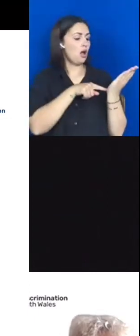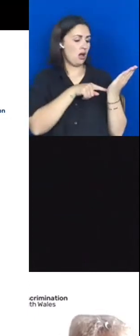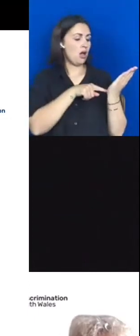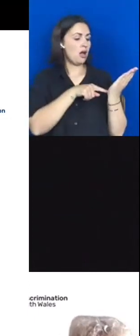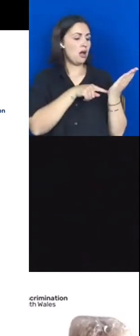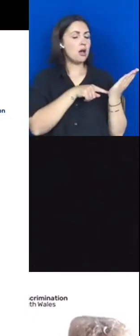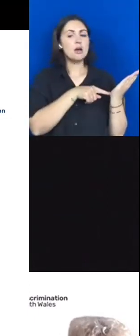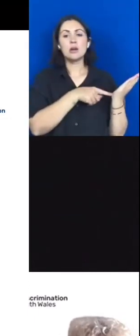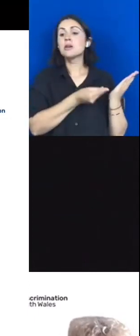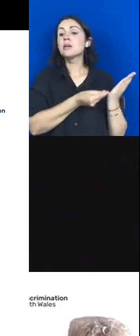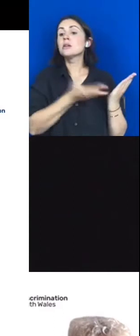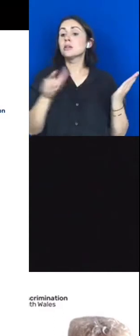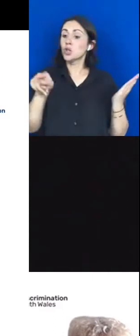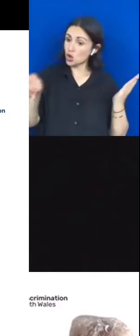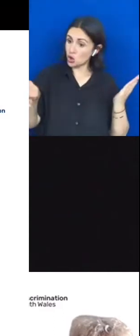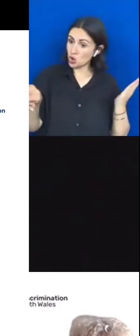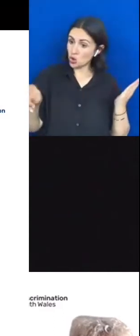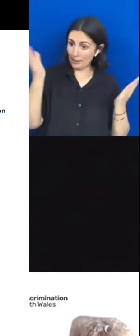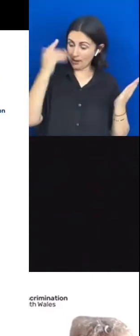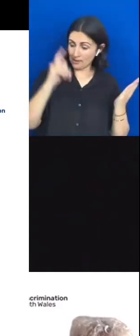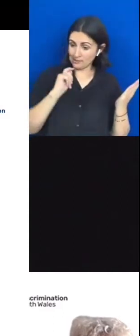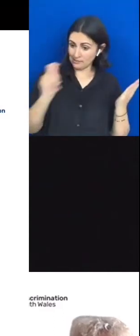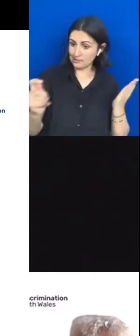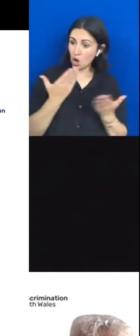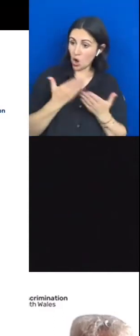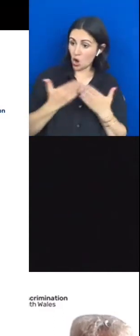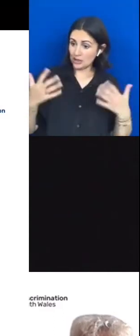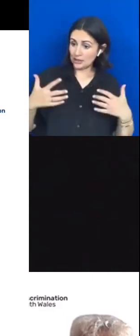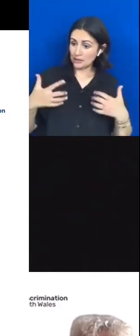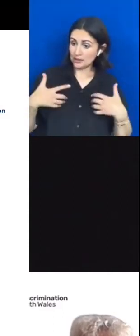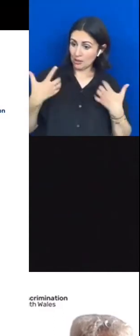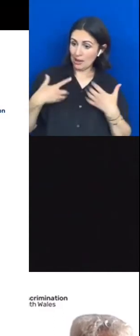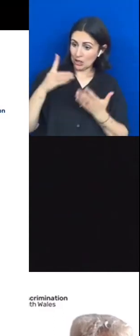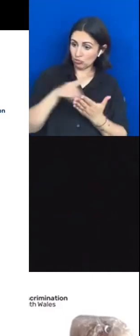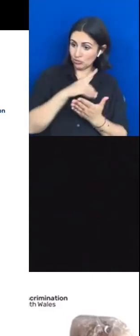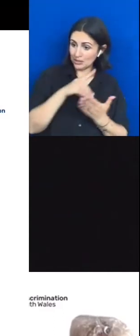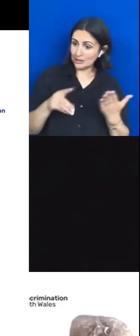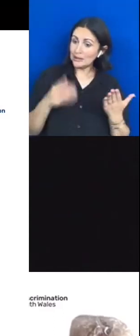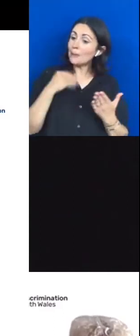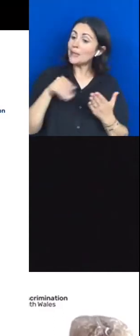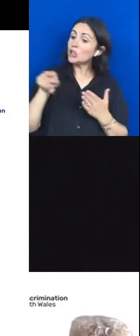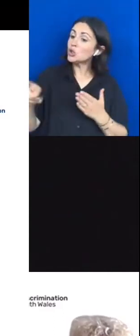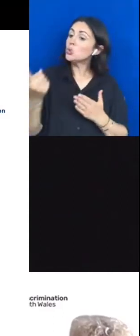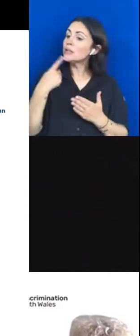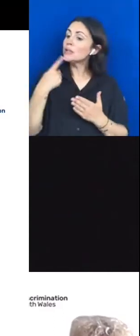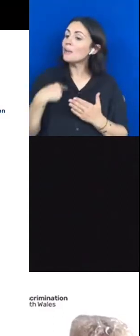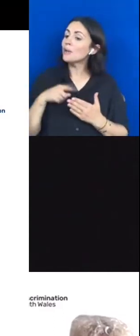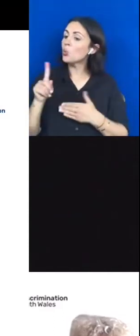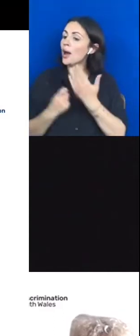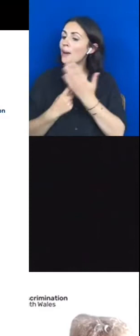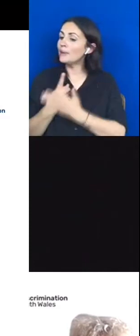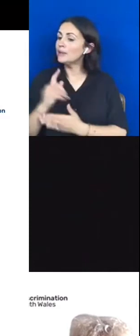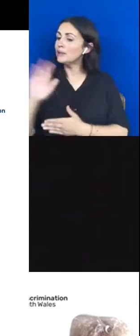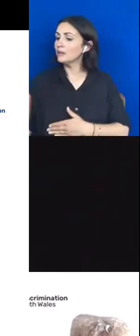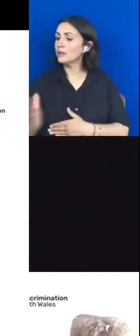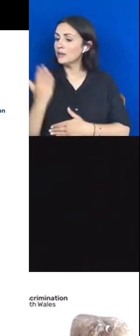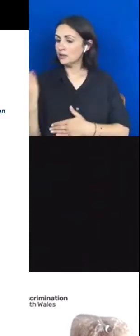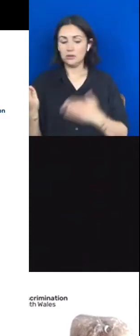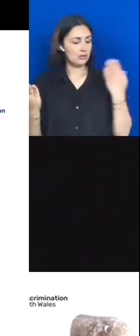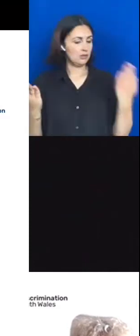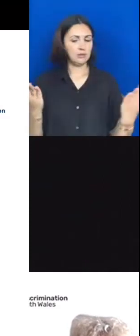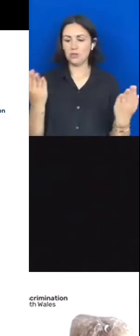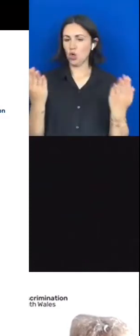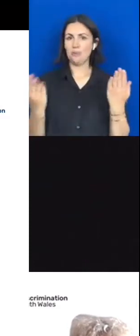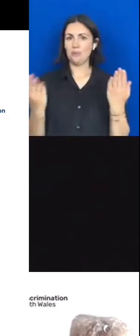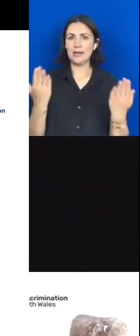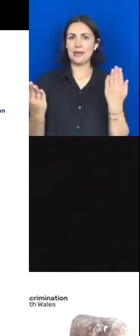response. The response is then sent to the complainant for comments. We then decide whether